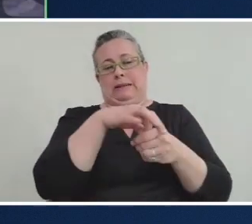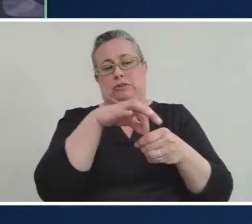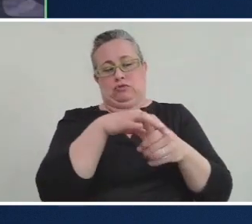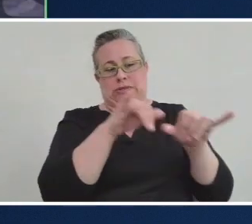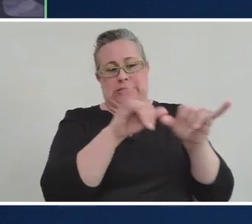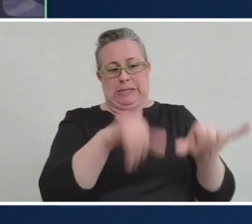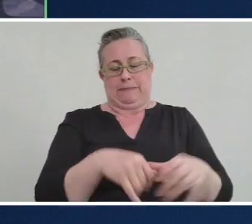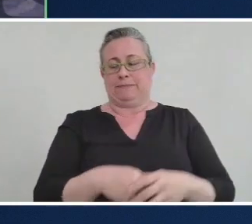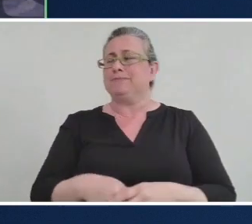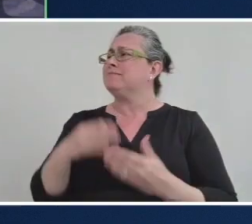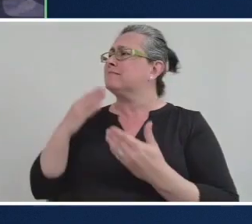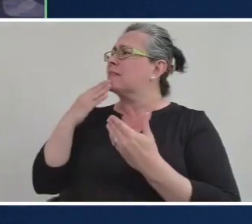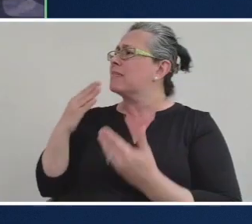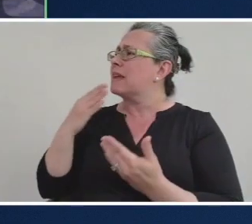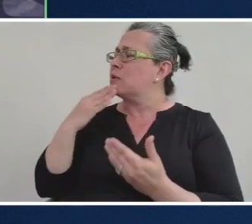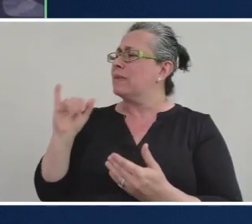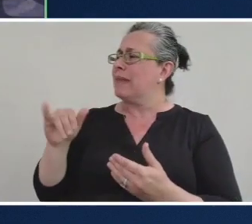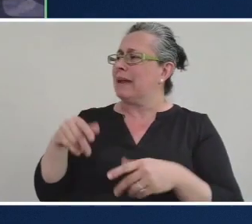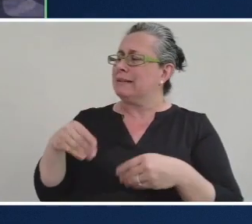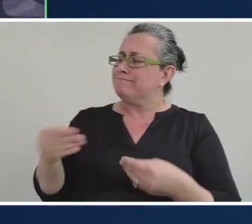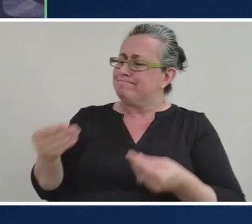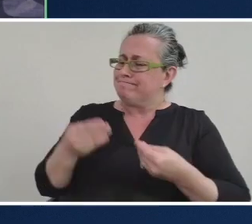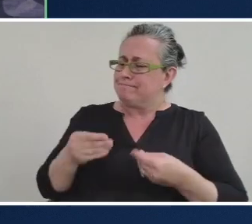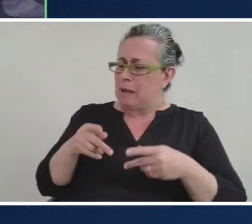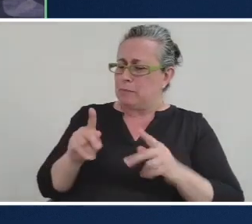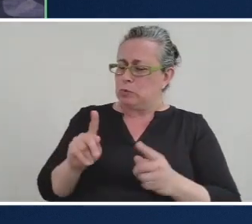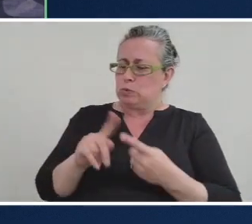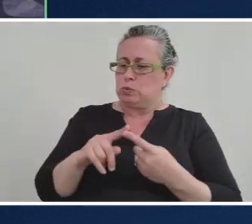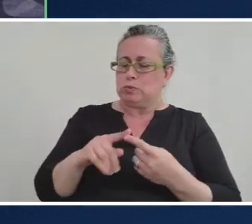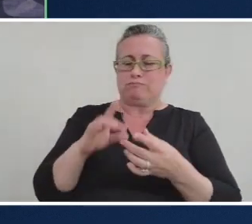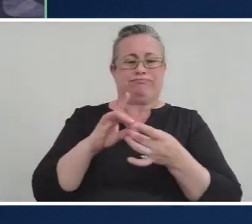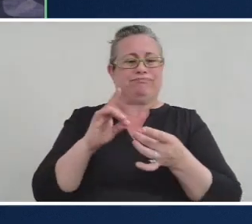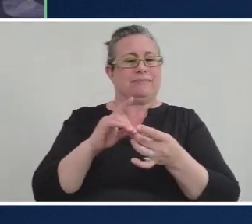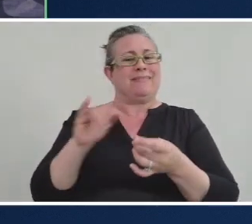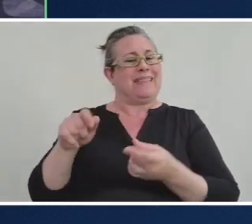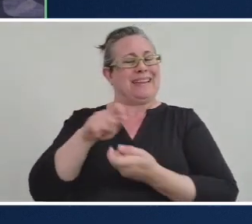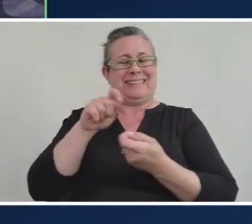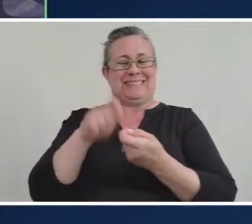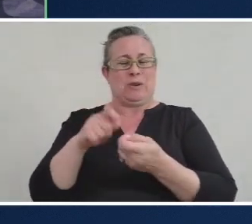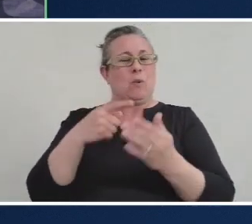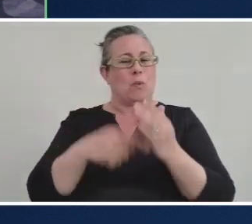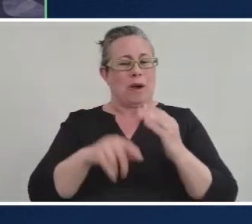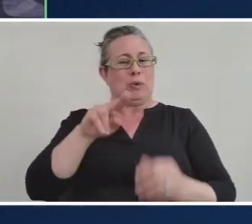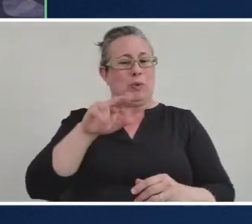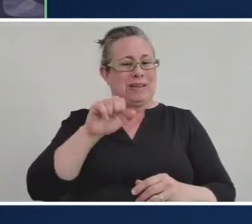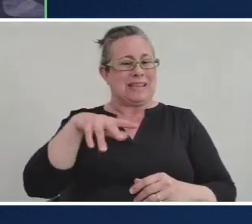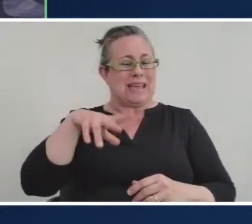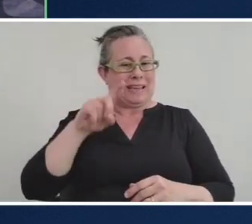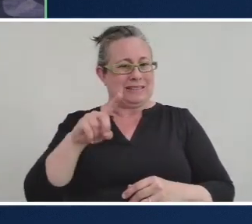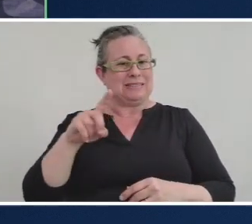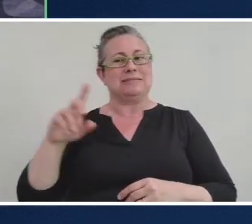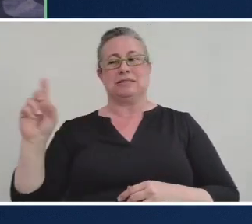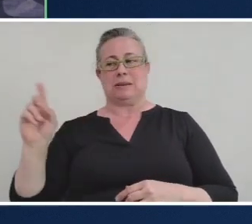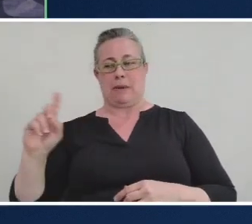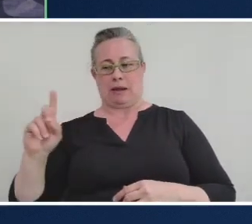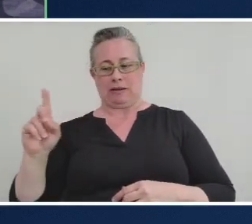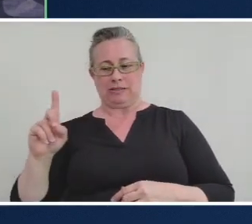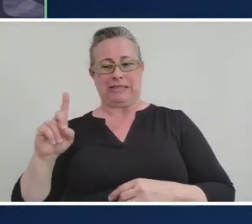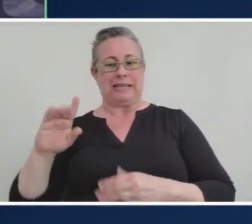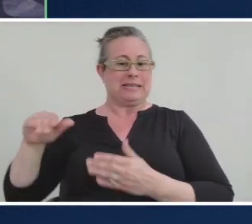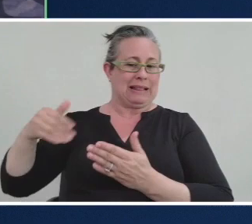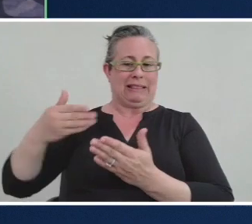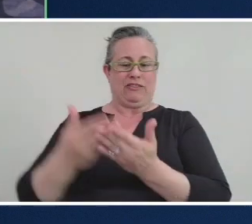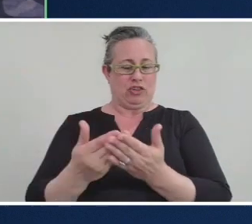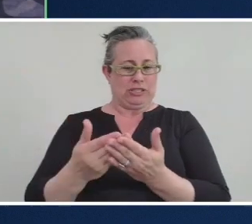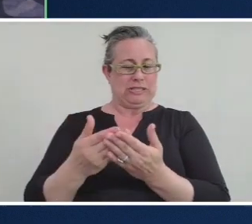Thank you, and that gives me an opportunity to say that is exactly what USAID's Democracy Delivers initiative is meant to do, is to